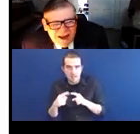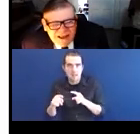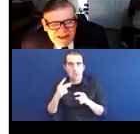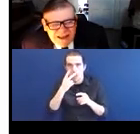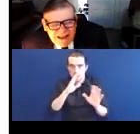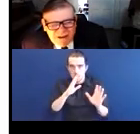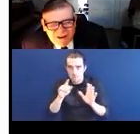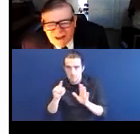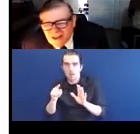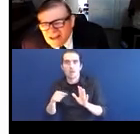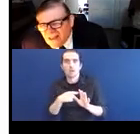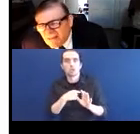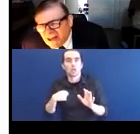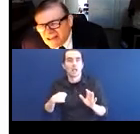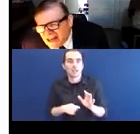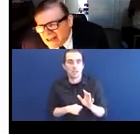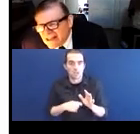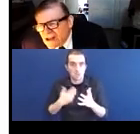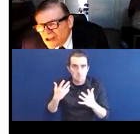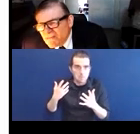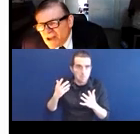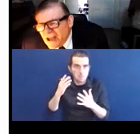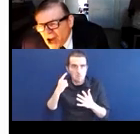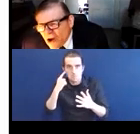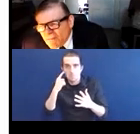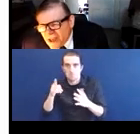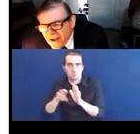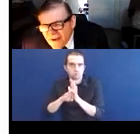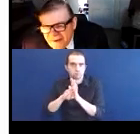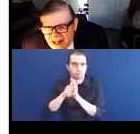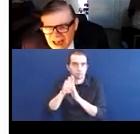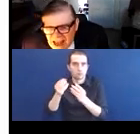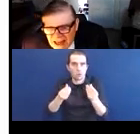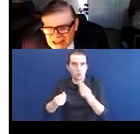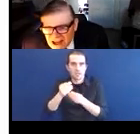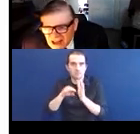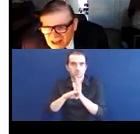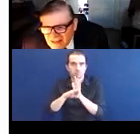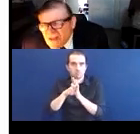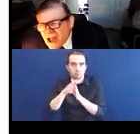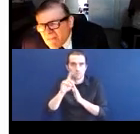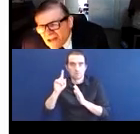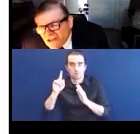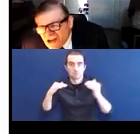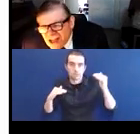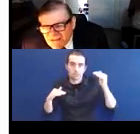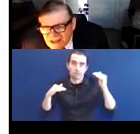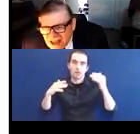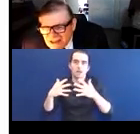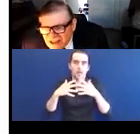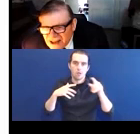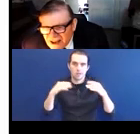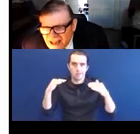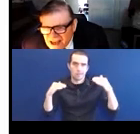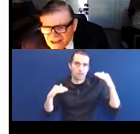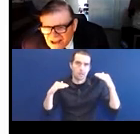as the United States over on the other side there, but it's getting to be a lot bigger. And it's certainly about 3 times the size